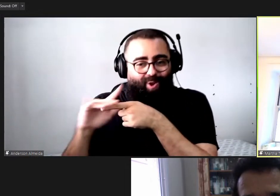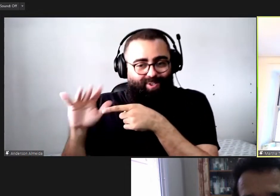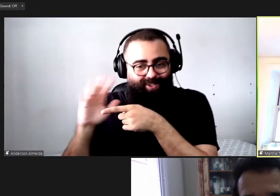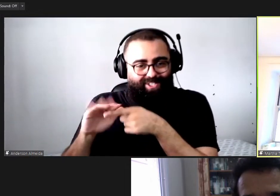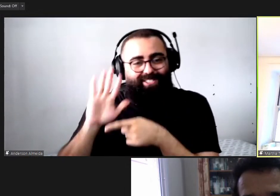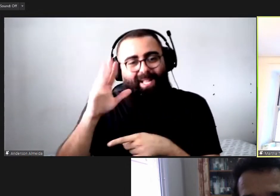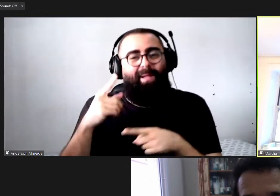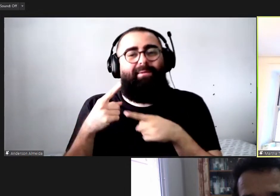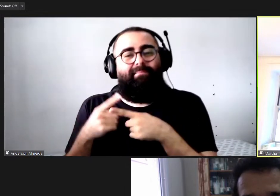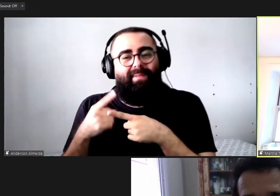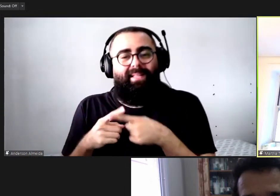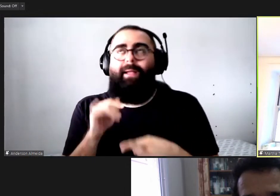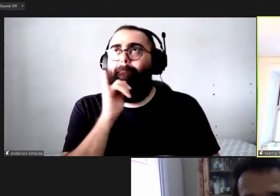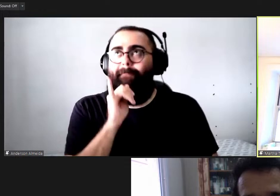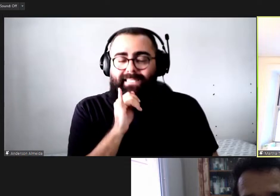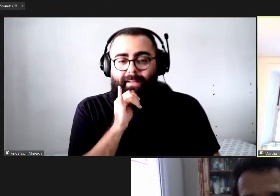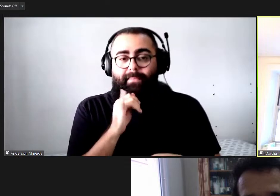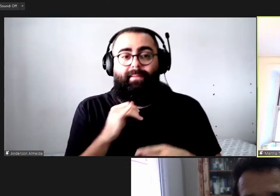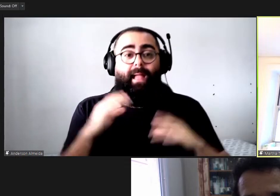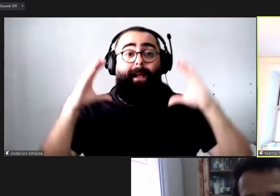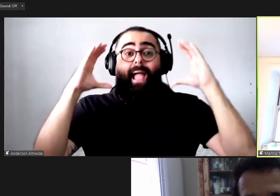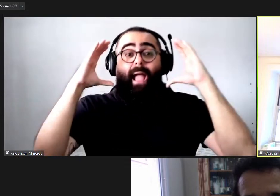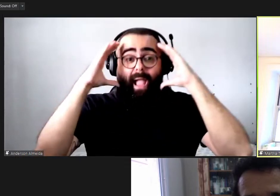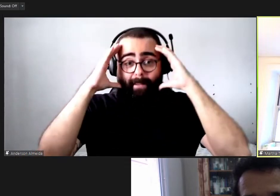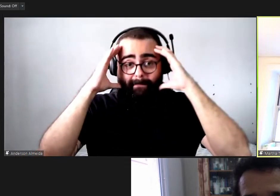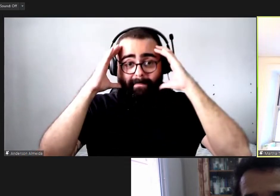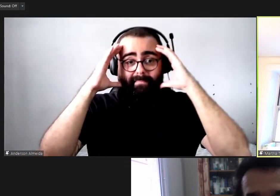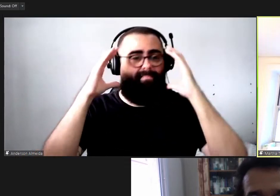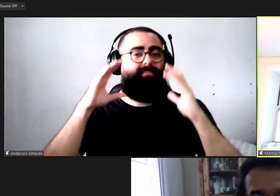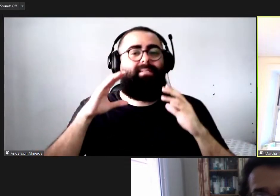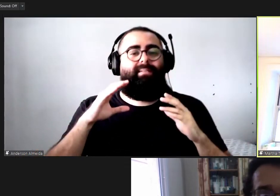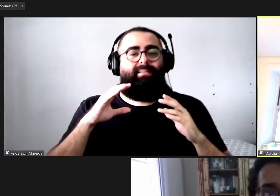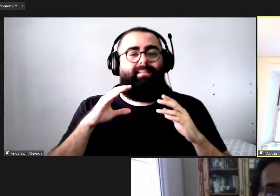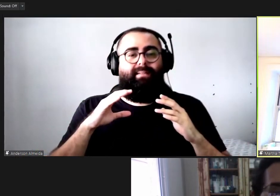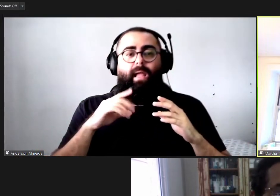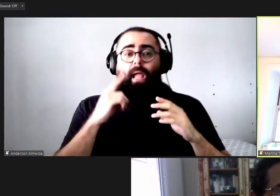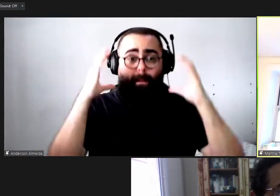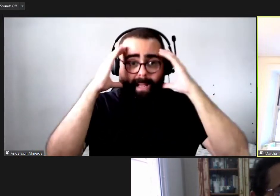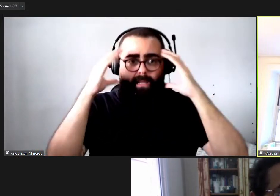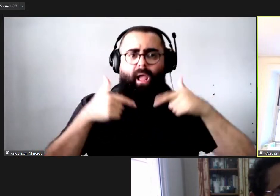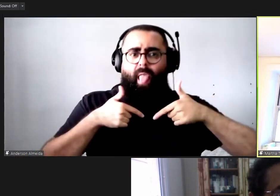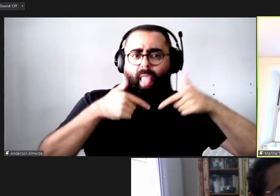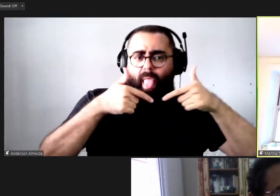claims about the head being active versus passive,